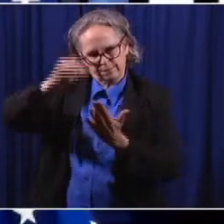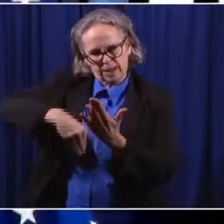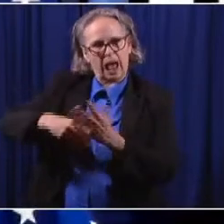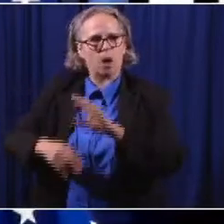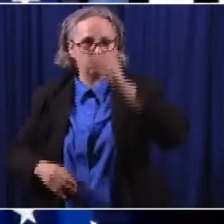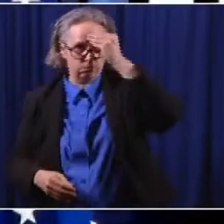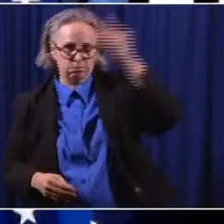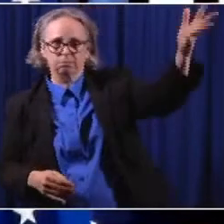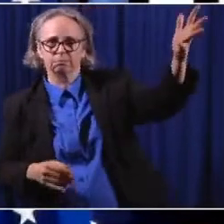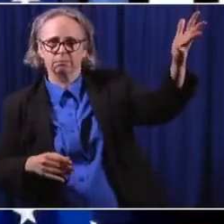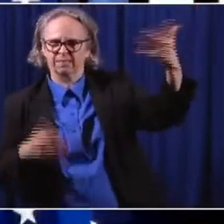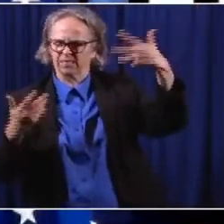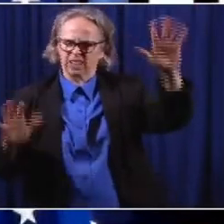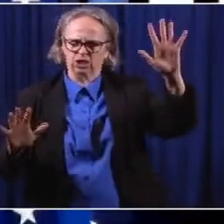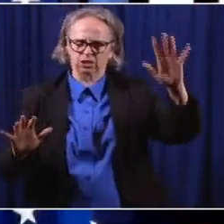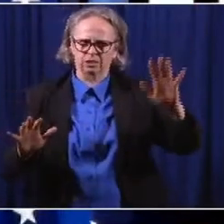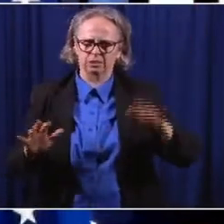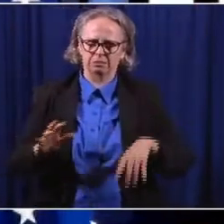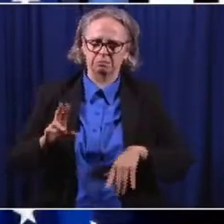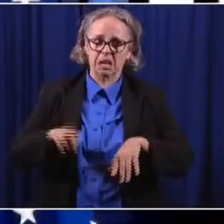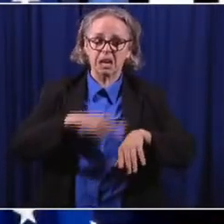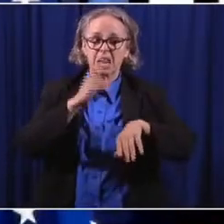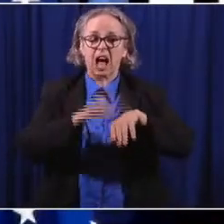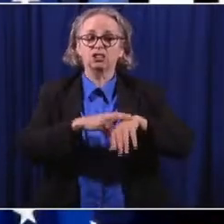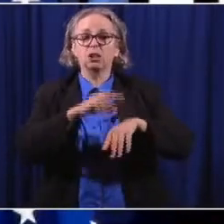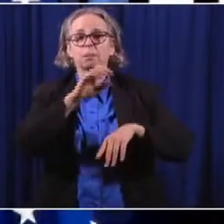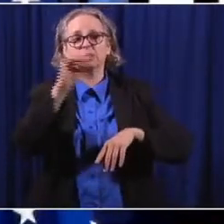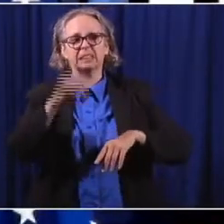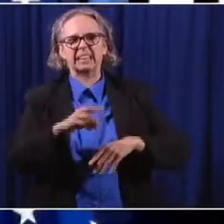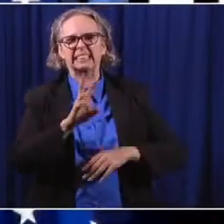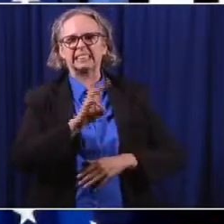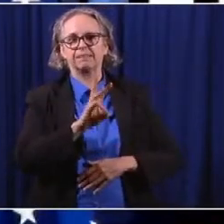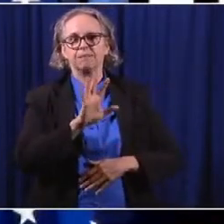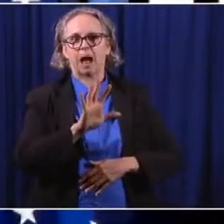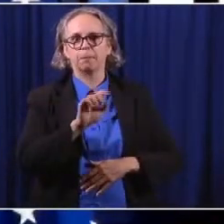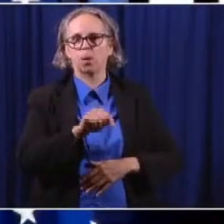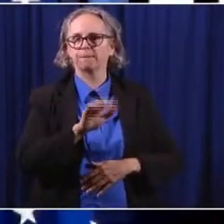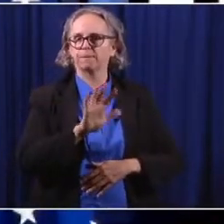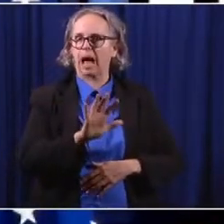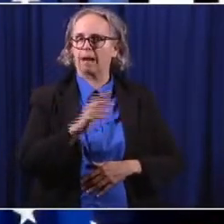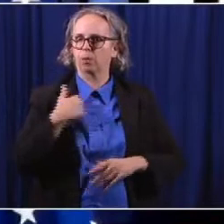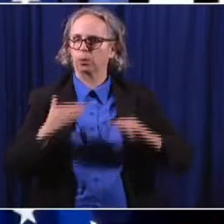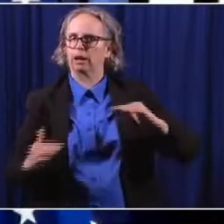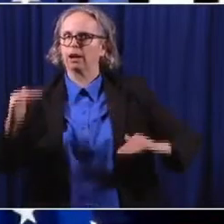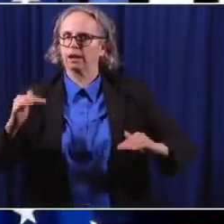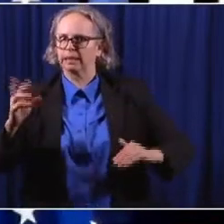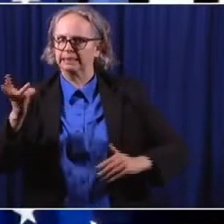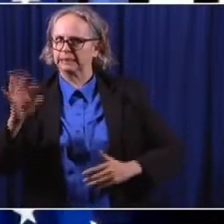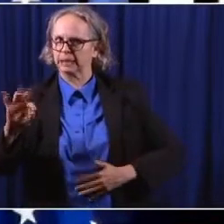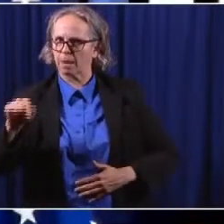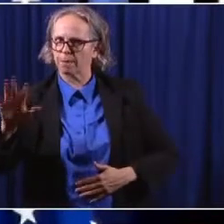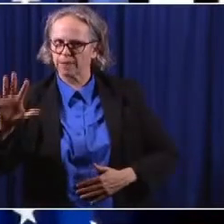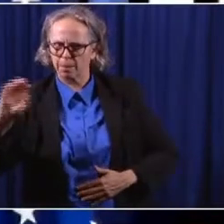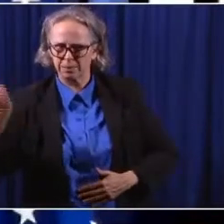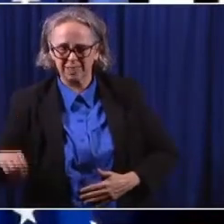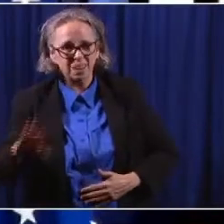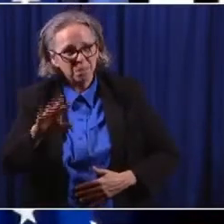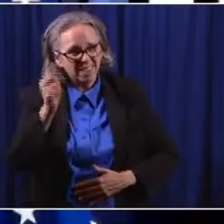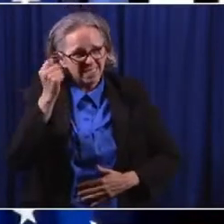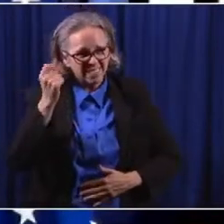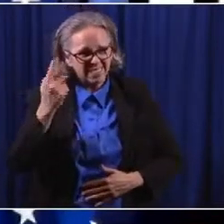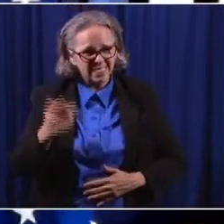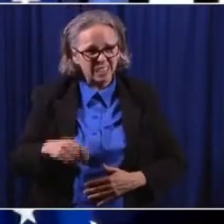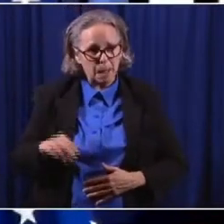national rate at 65.5, but we're a little bit behind, about a point behind Michigan. So some of our